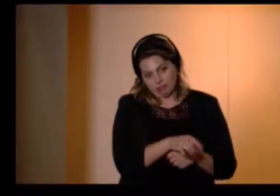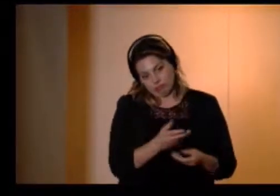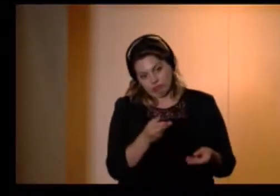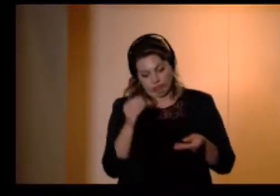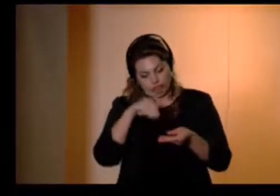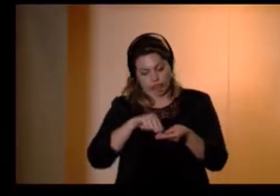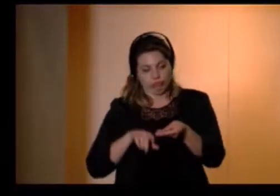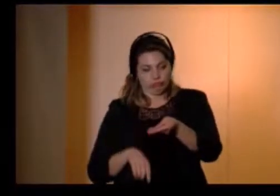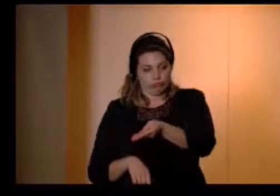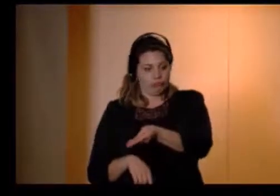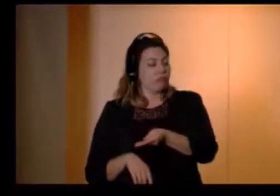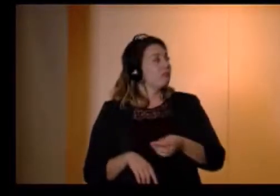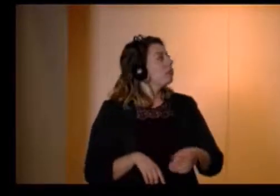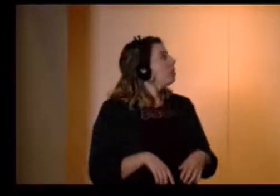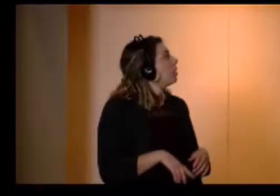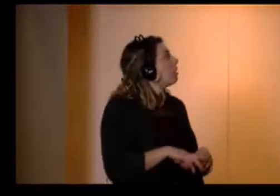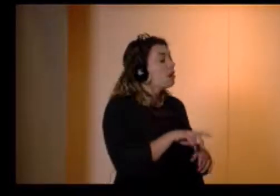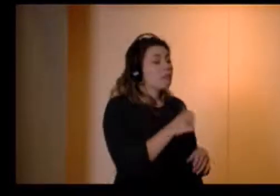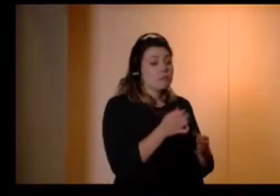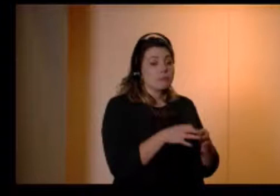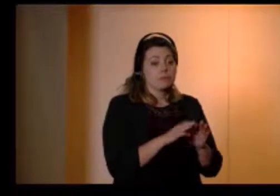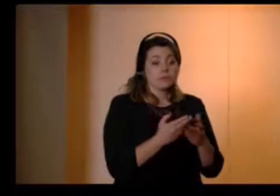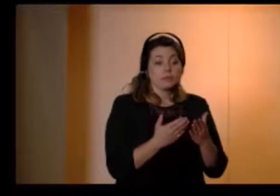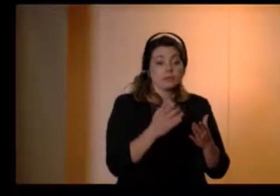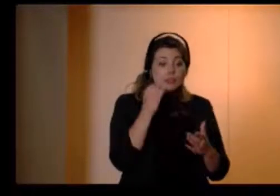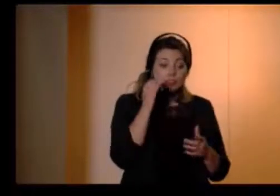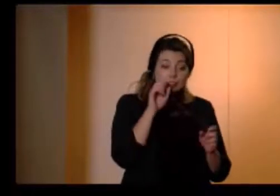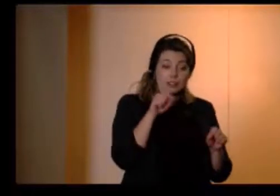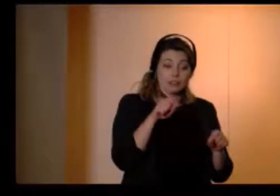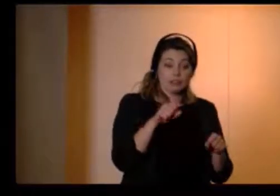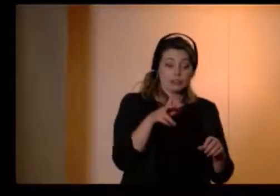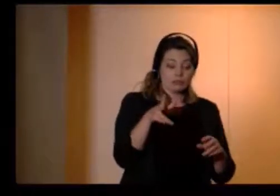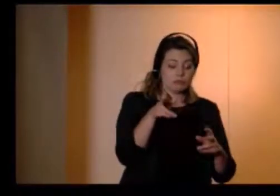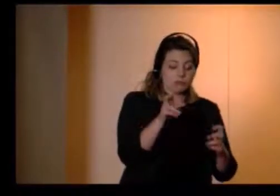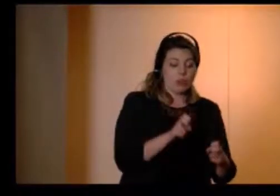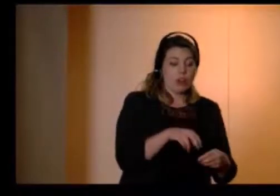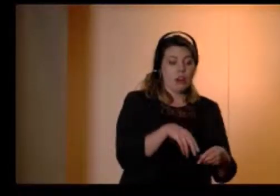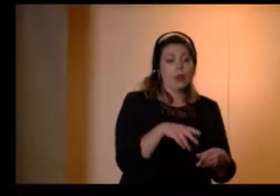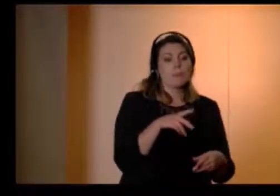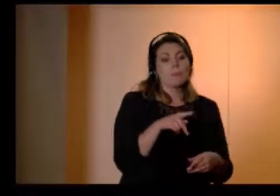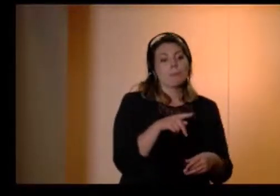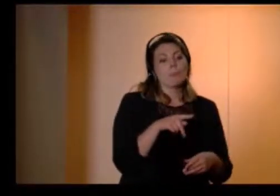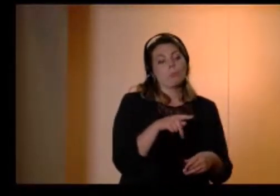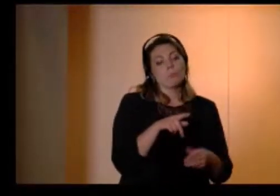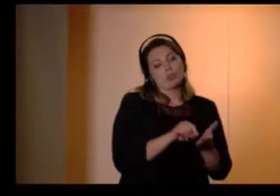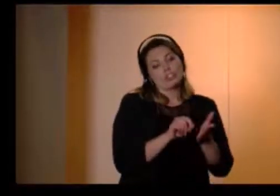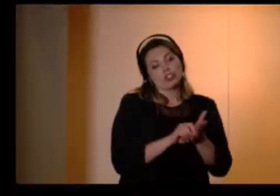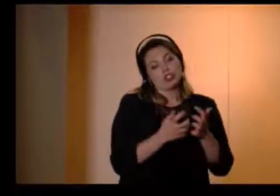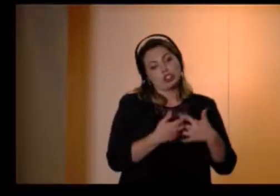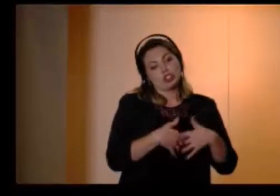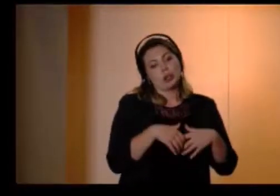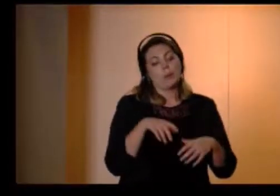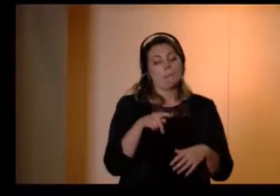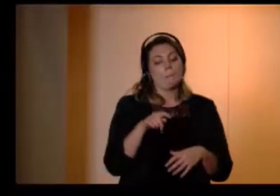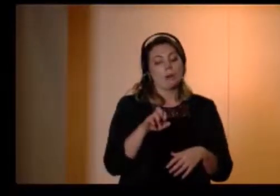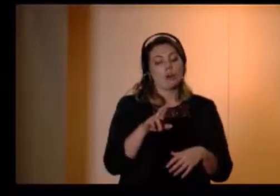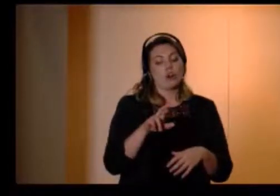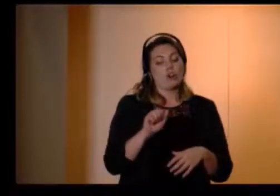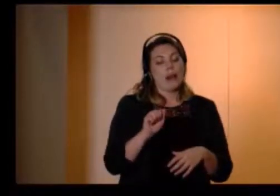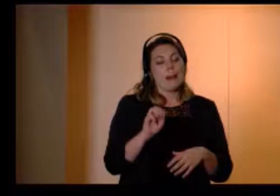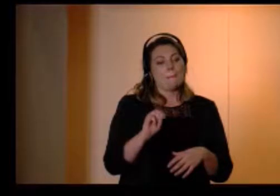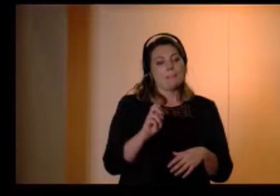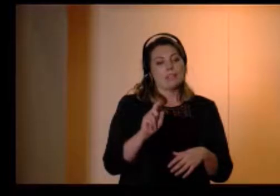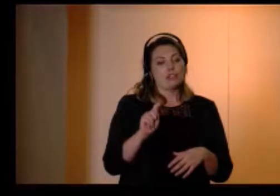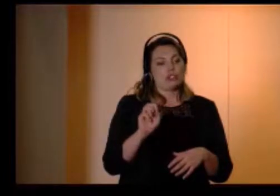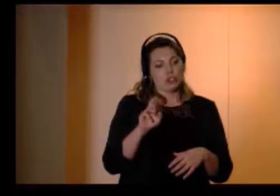And then the other key part for 3D printing is the ability to embed printer parameters so that rather than you've